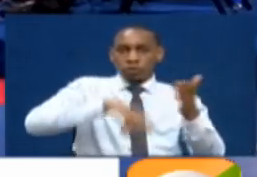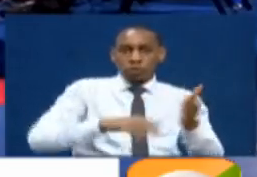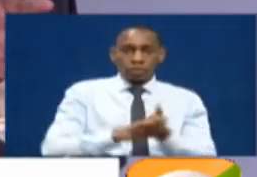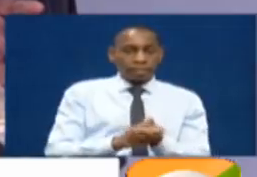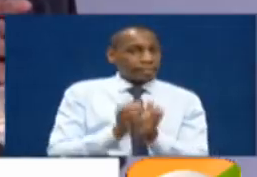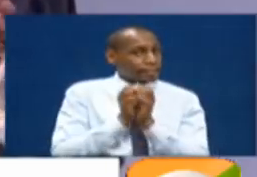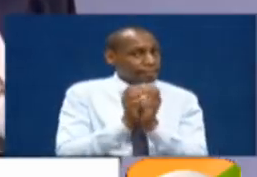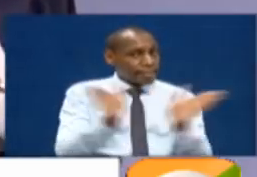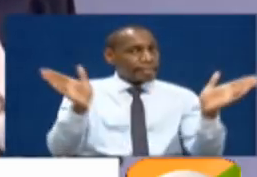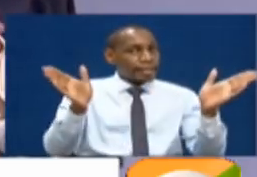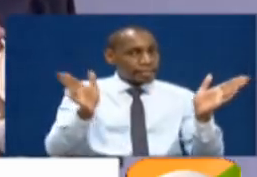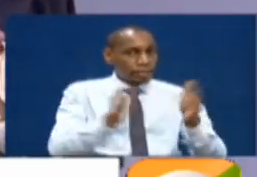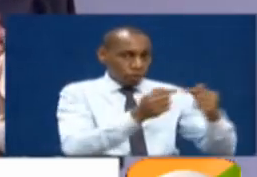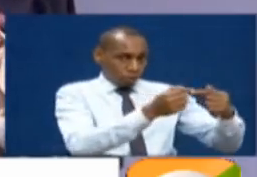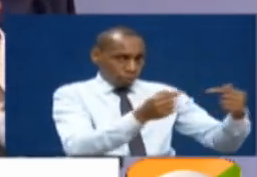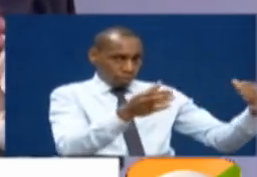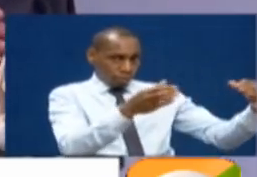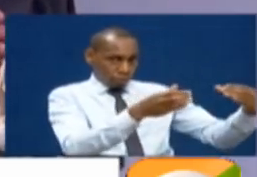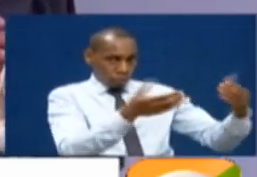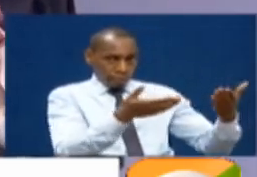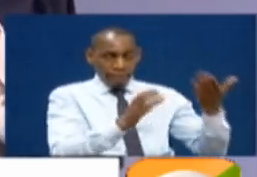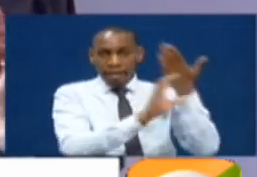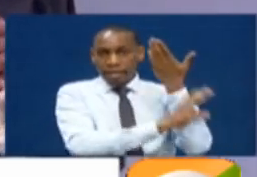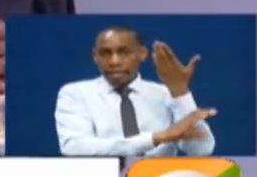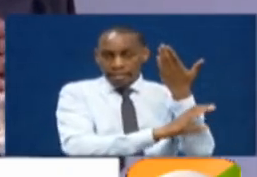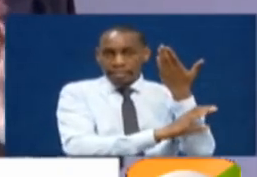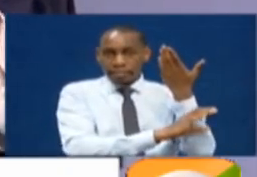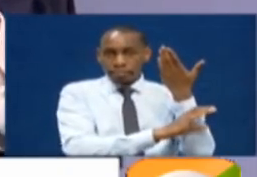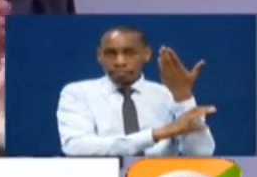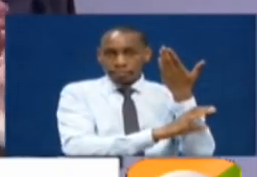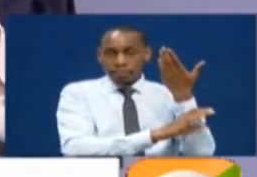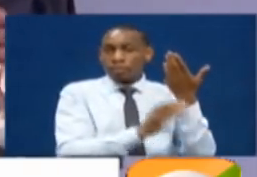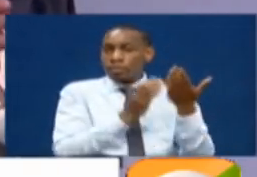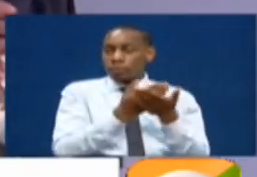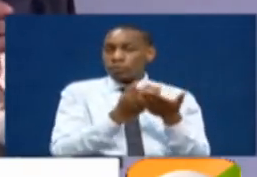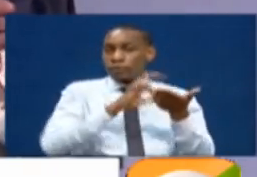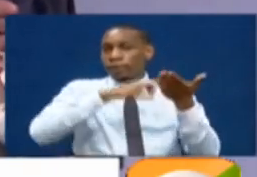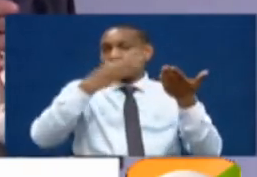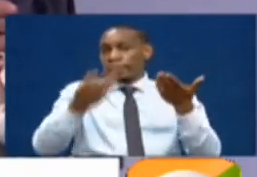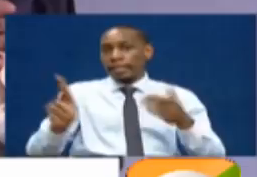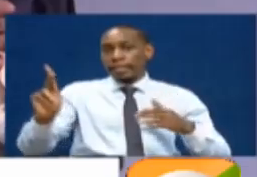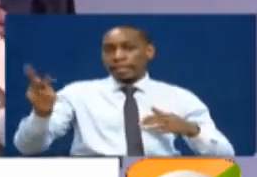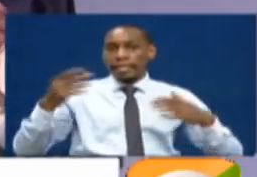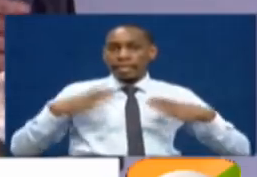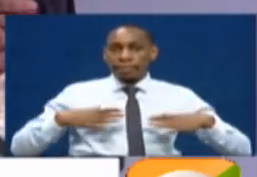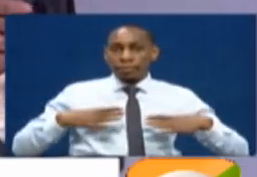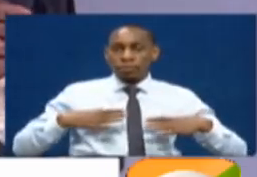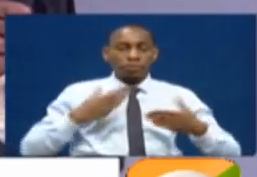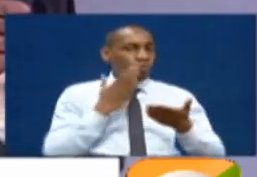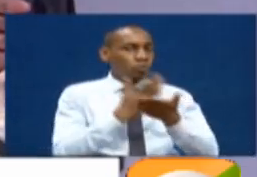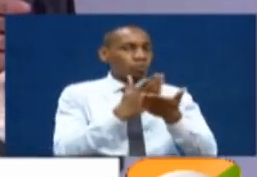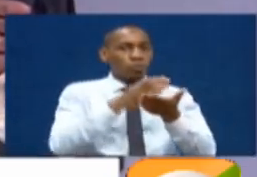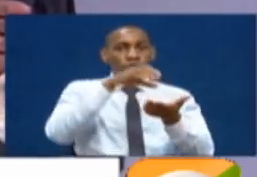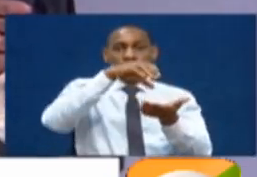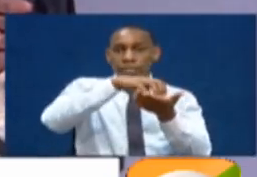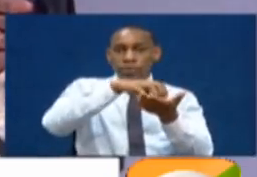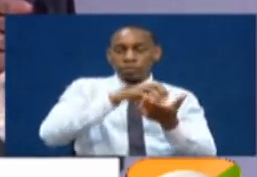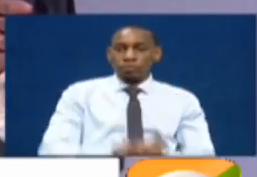scale, the opposition in the country has let the Kenyans down. This is the reality.